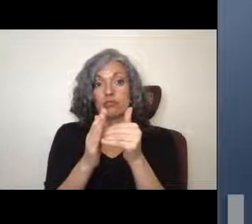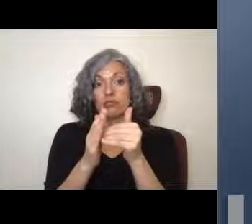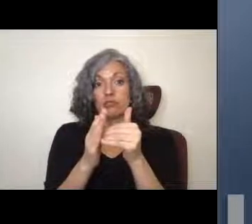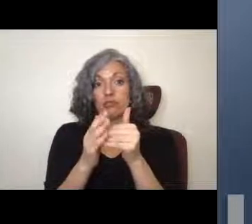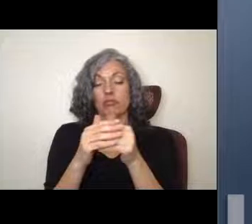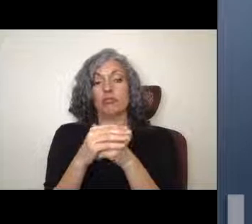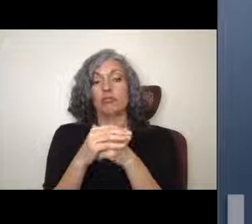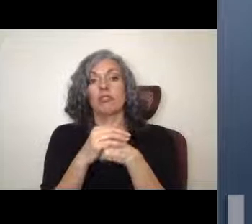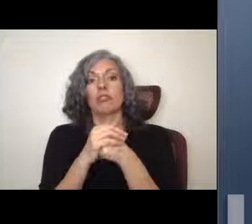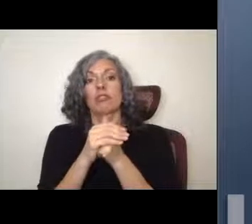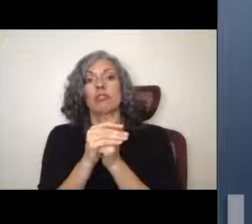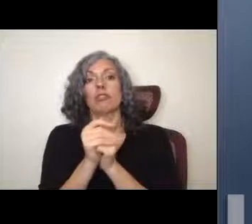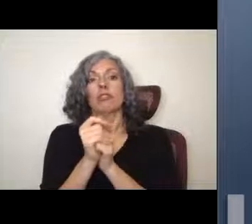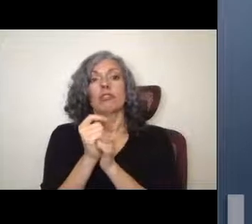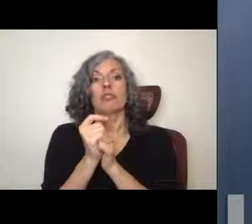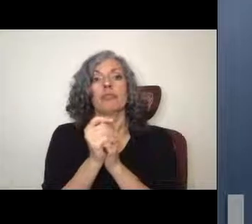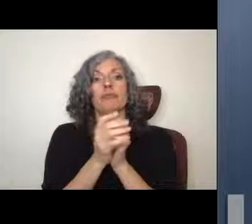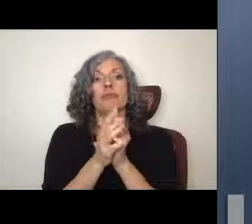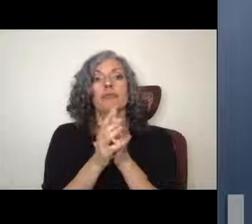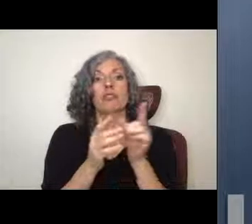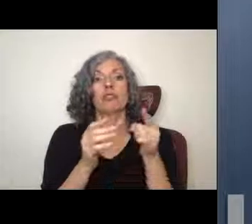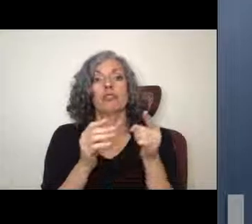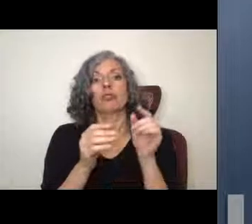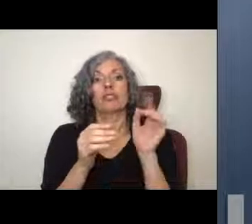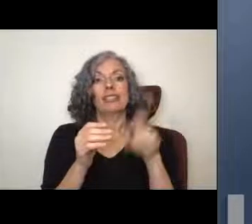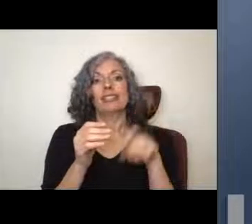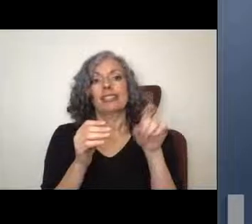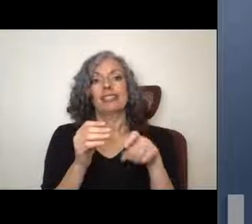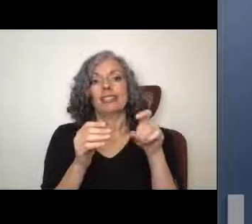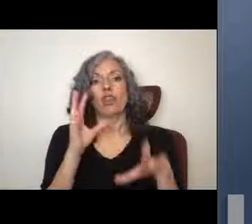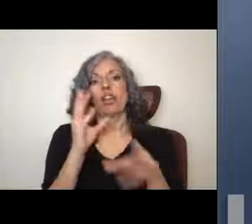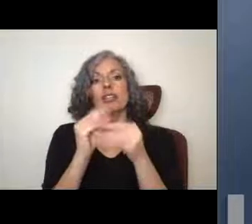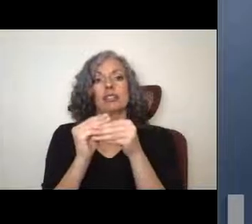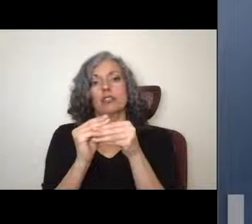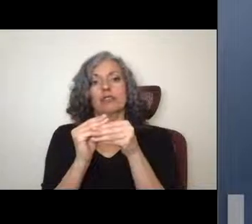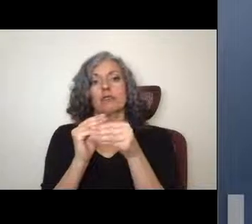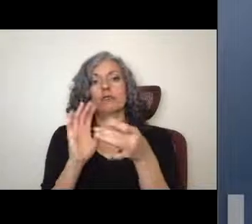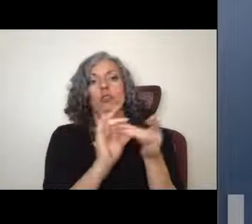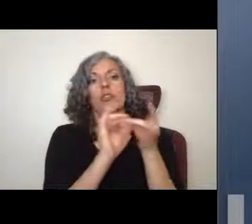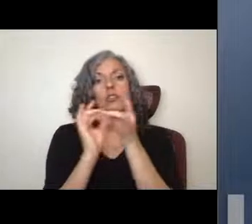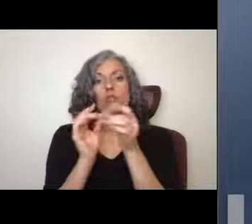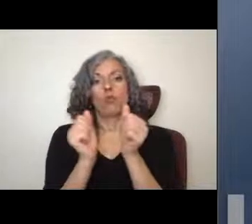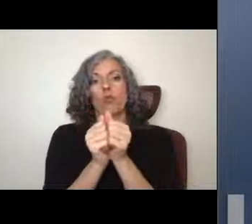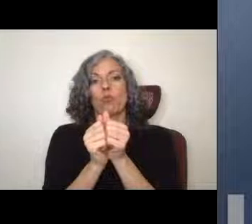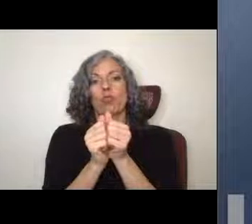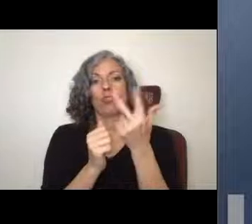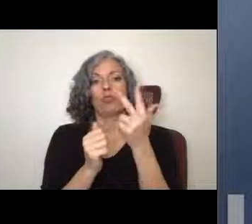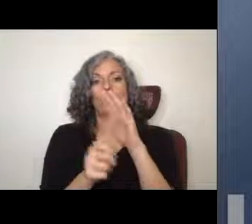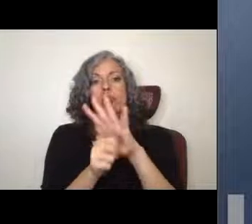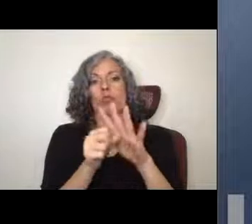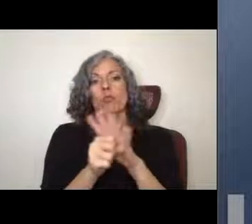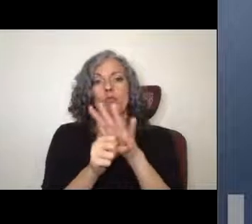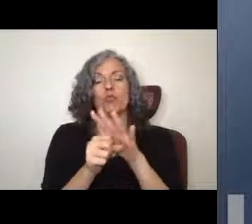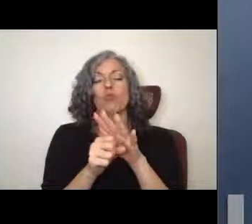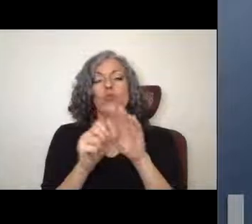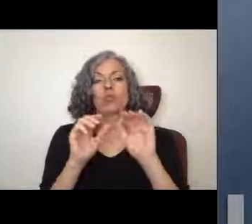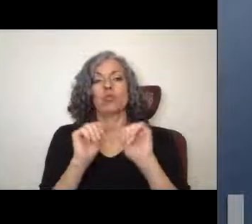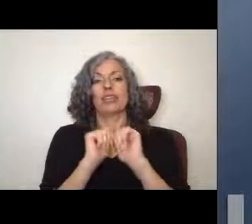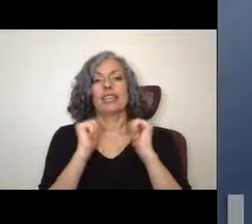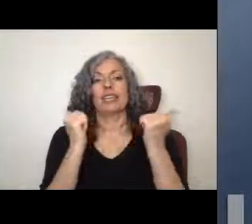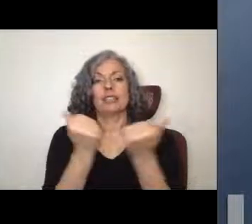cost increases to this phase due to the need for additional coordination with 3 local agencies to obtain approvals